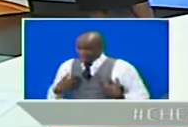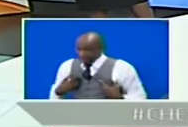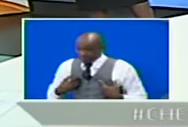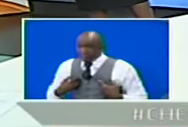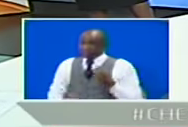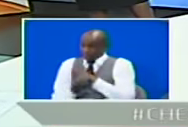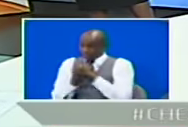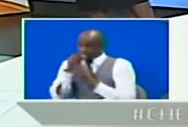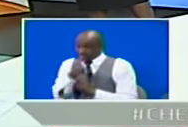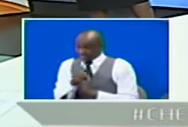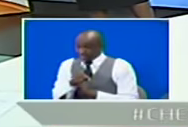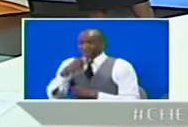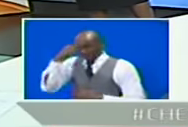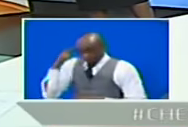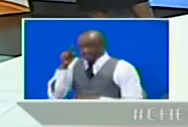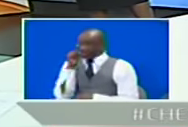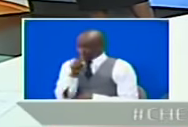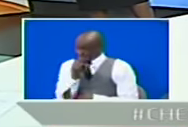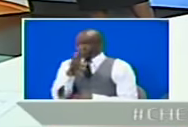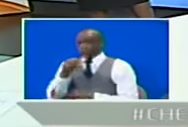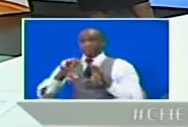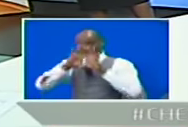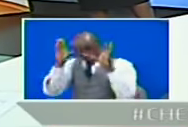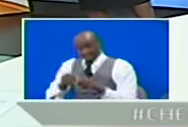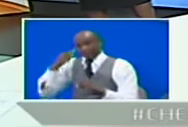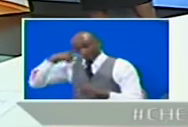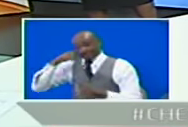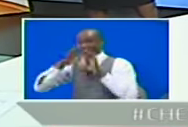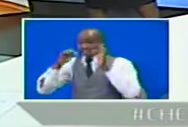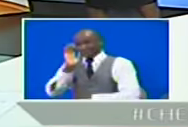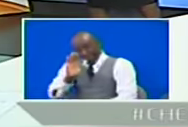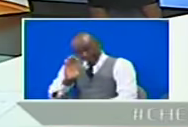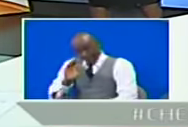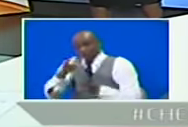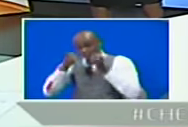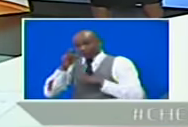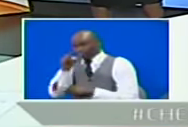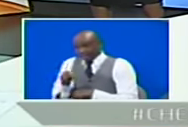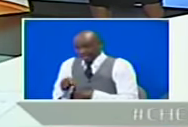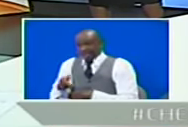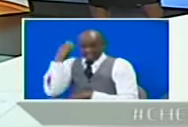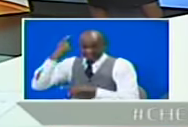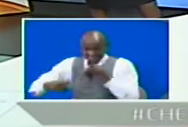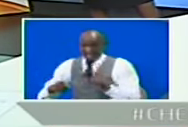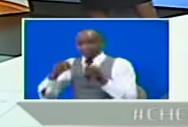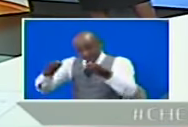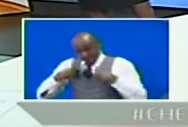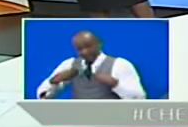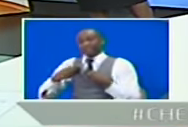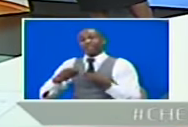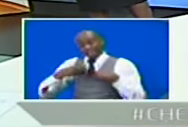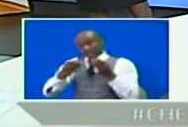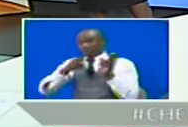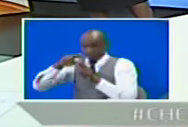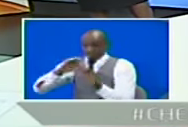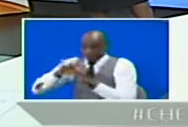To explain this, because this is from the budget policy statement itself, which yes, was released in November last November year. November last year, yeah. and they okay. gave it to Parliament. Right.